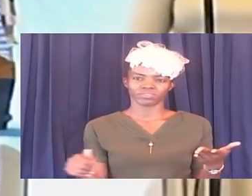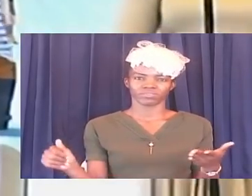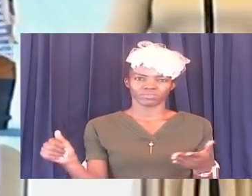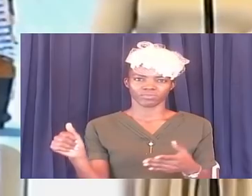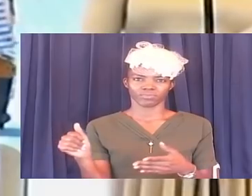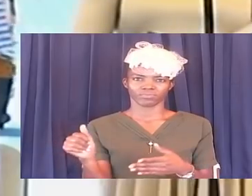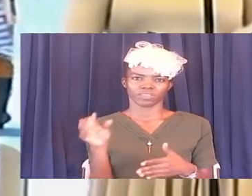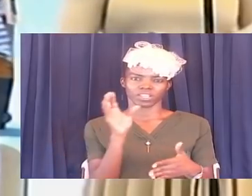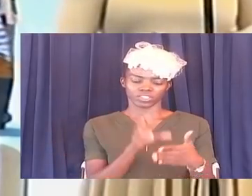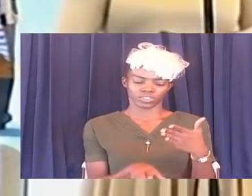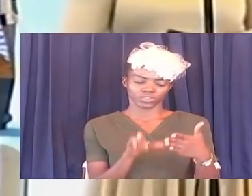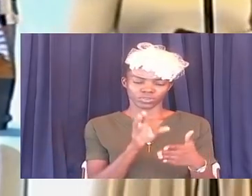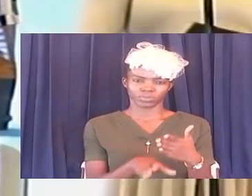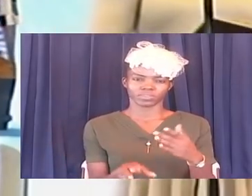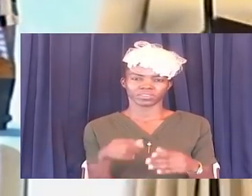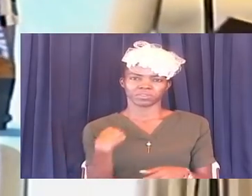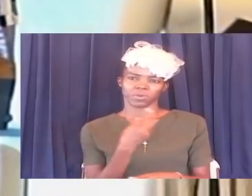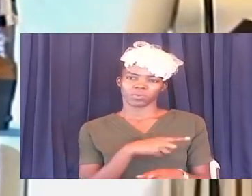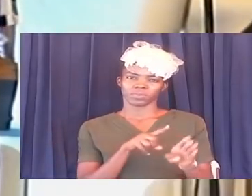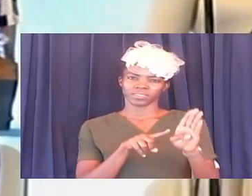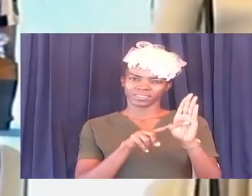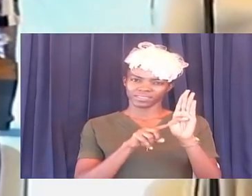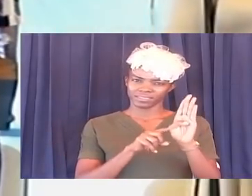So we'll begin at Matthew.